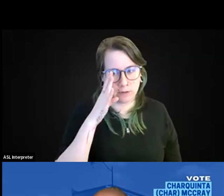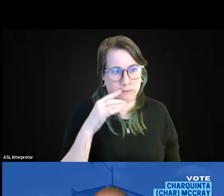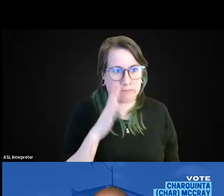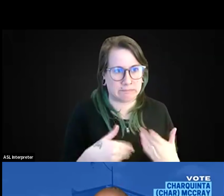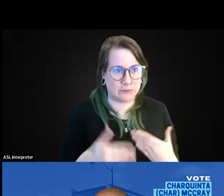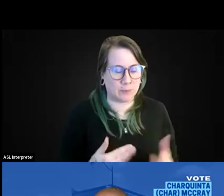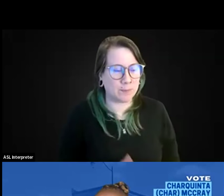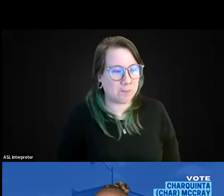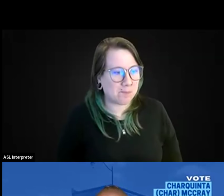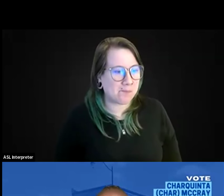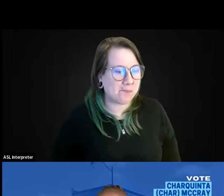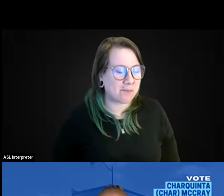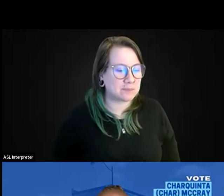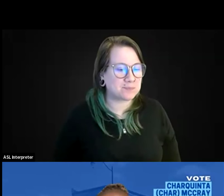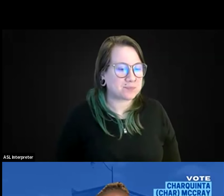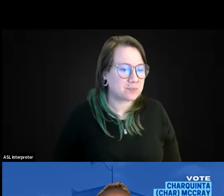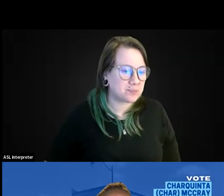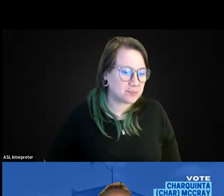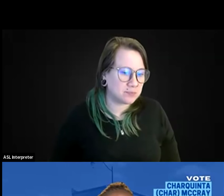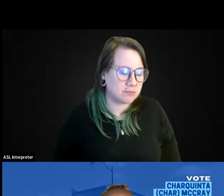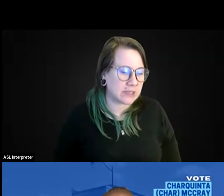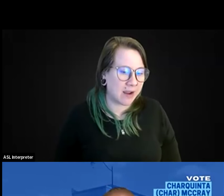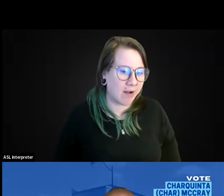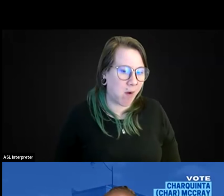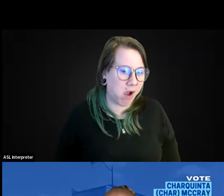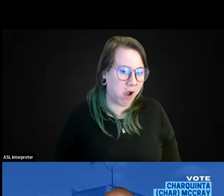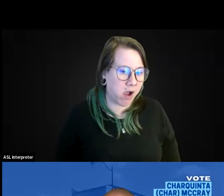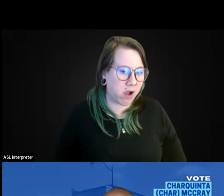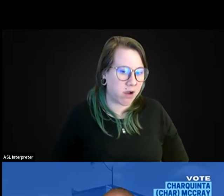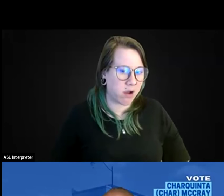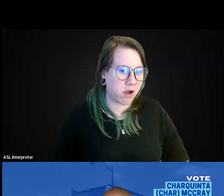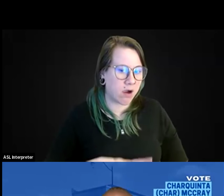going. So, so for